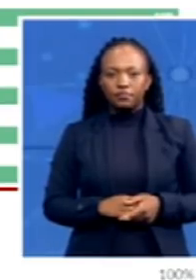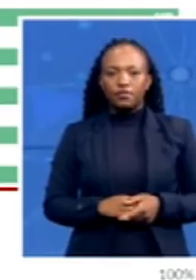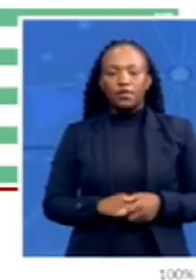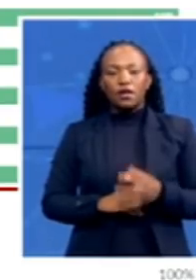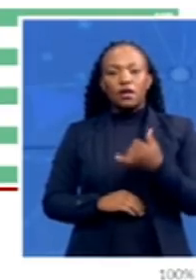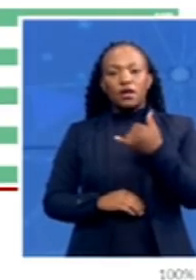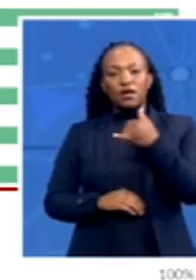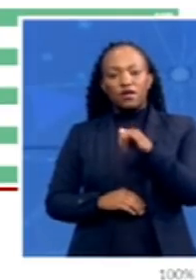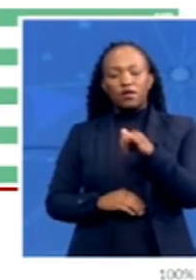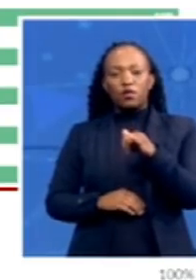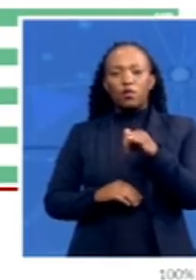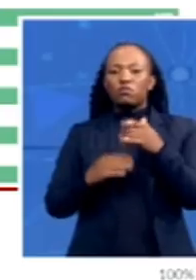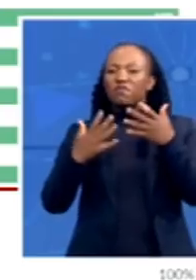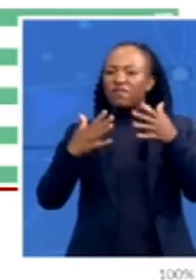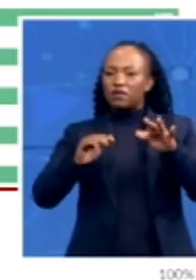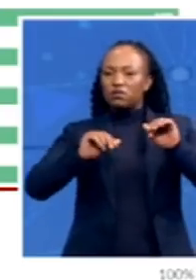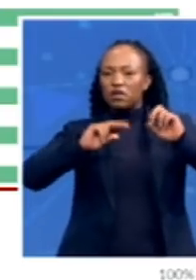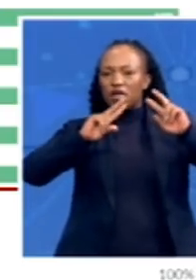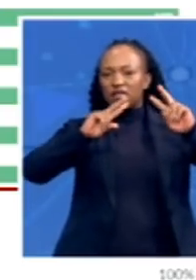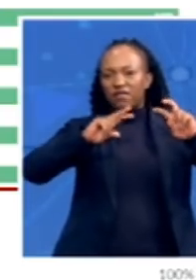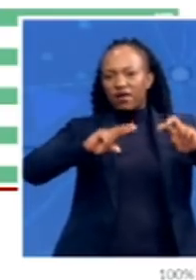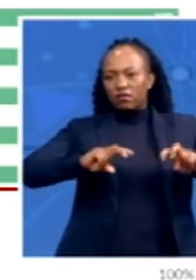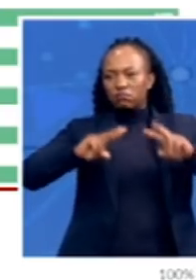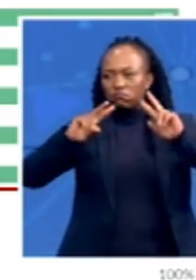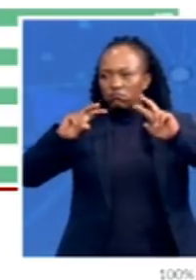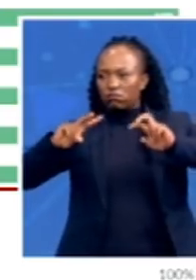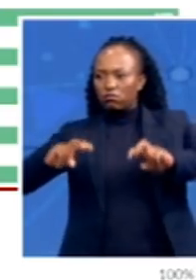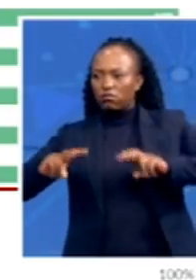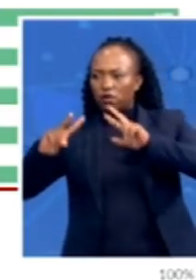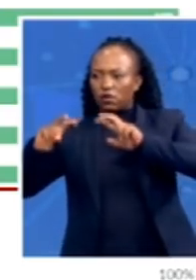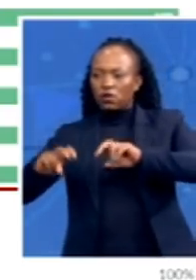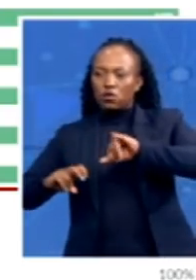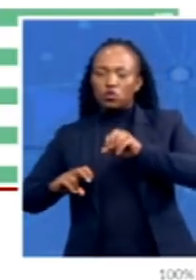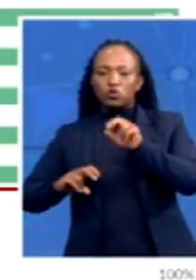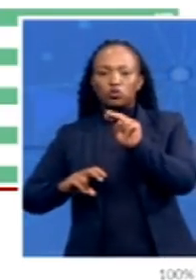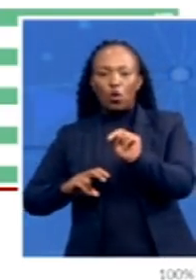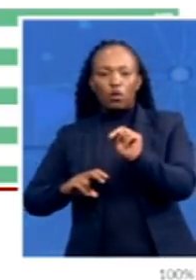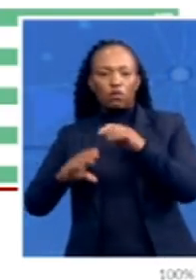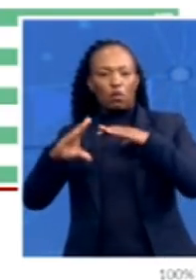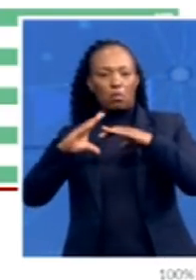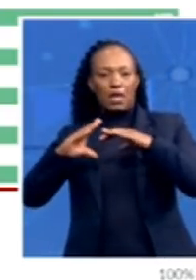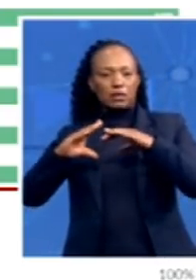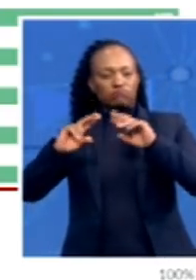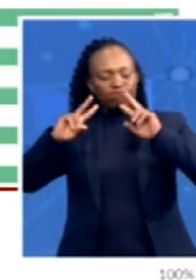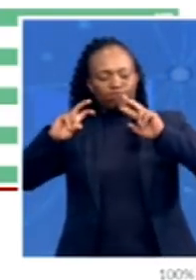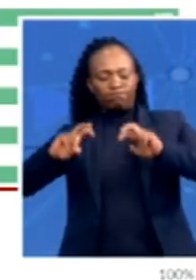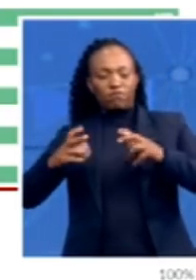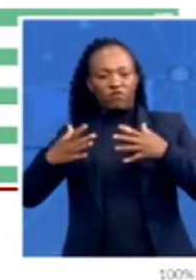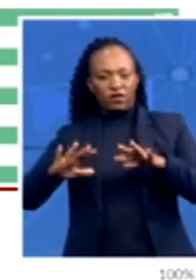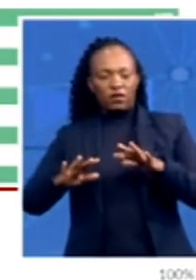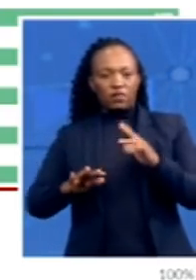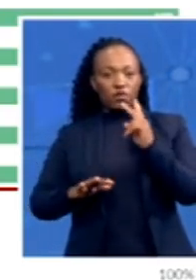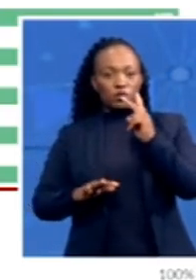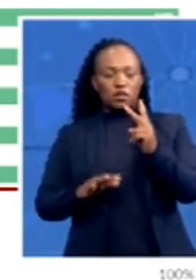the Johns Hopkins Center for Communication. And if we look at how many people is actually not willing to accept